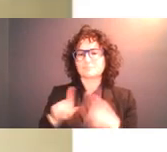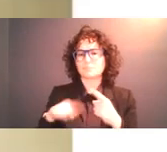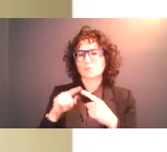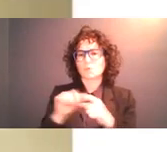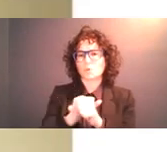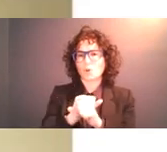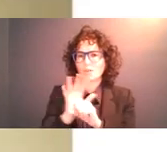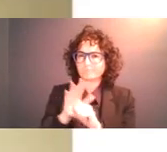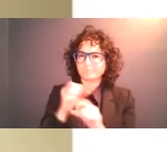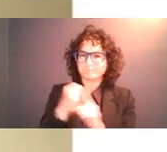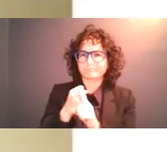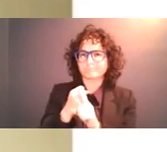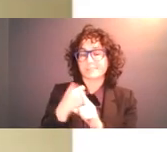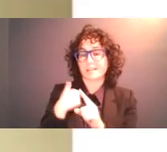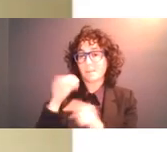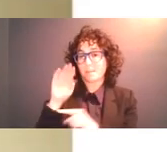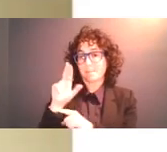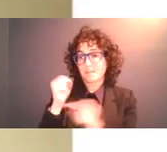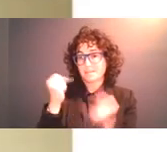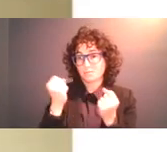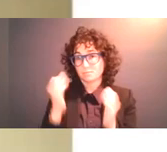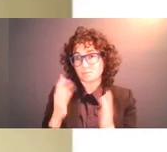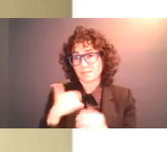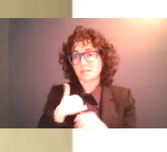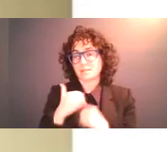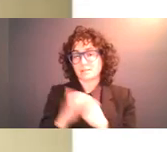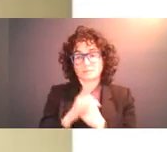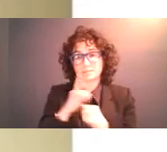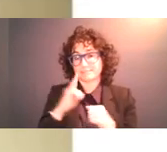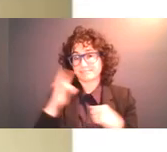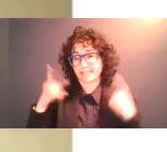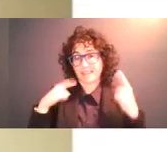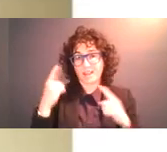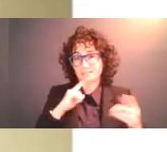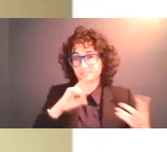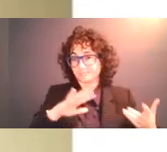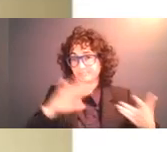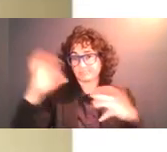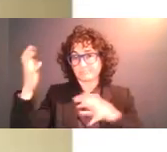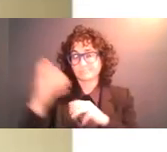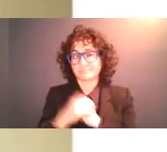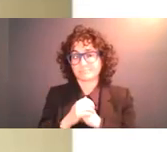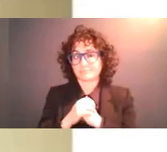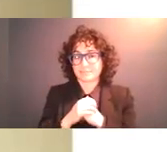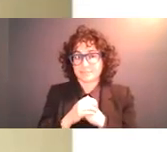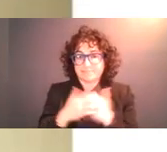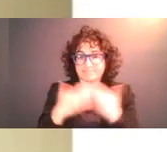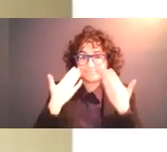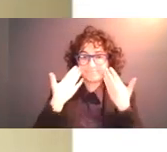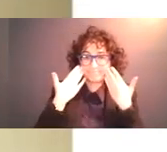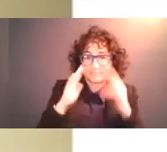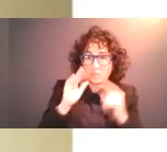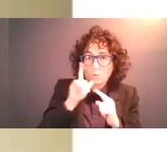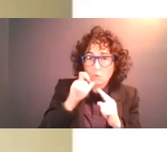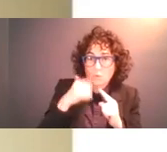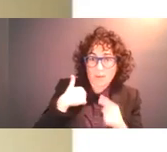as a bus operator, it was chaotic. It was chaotic. You didn't know exactly who had it, what had